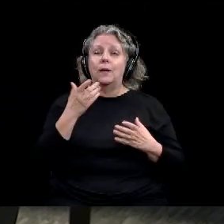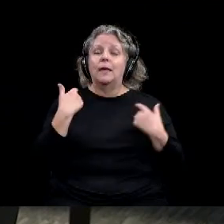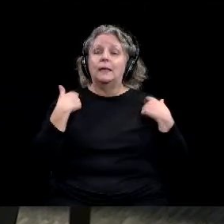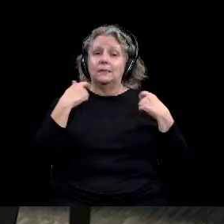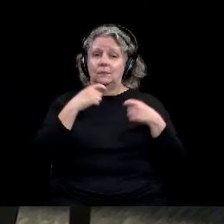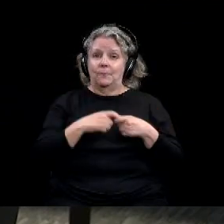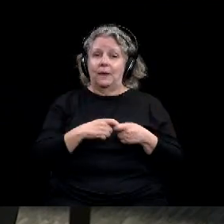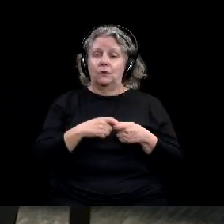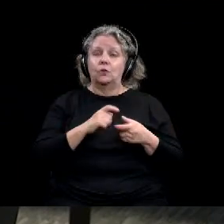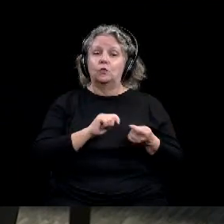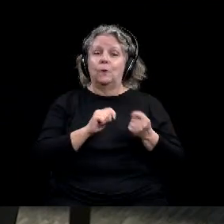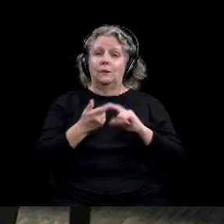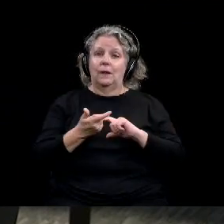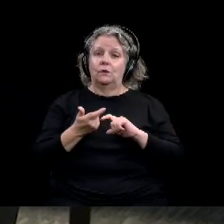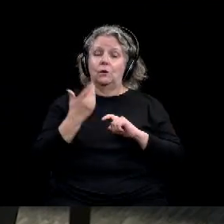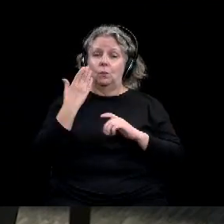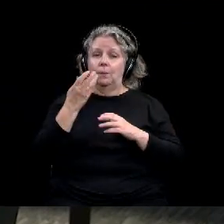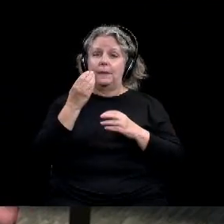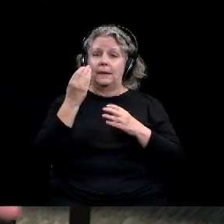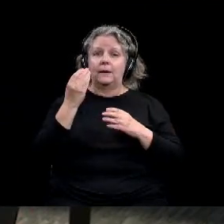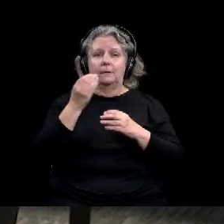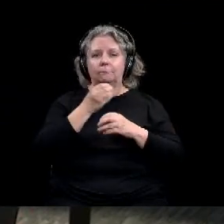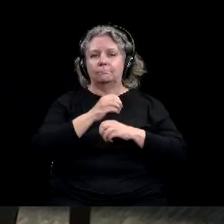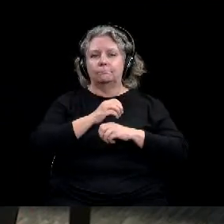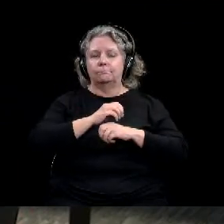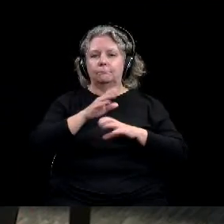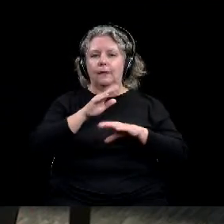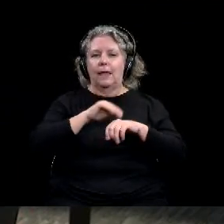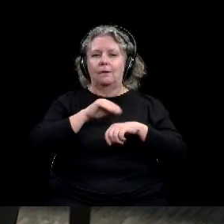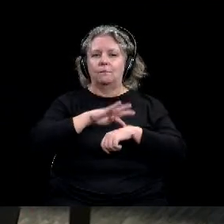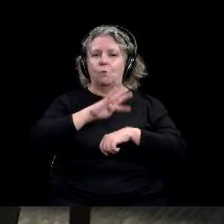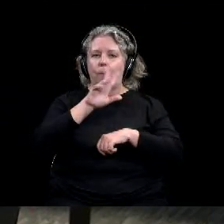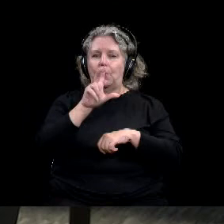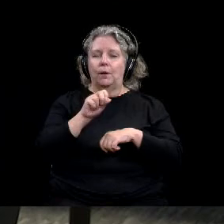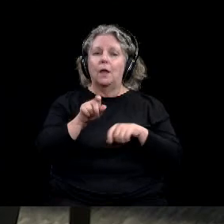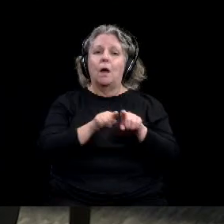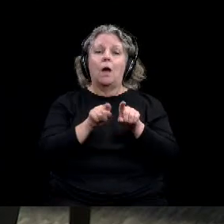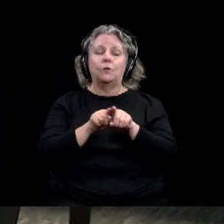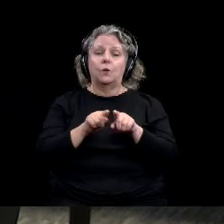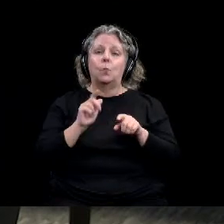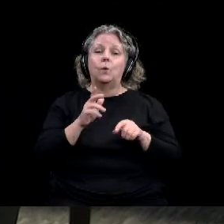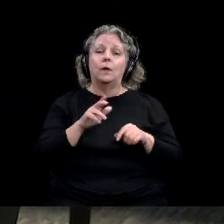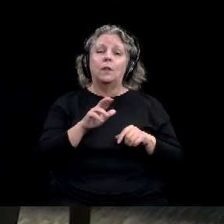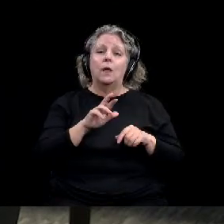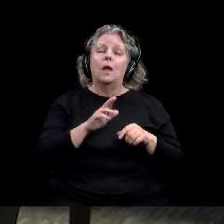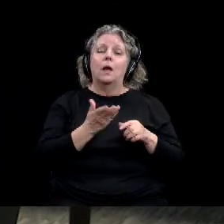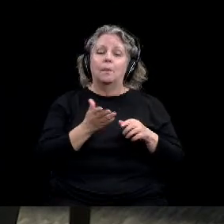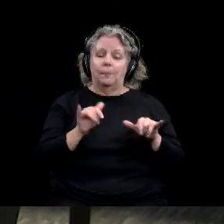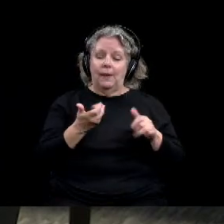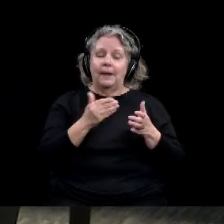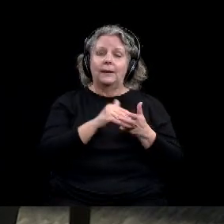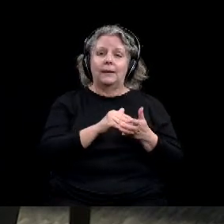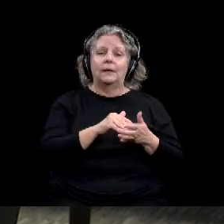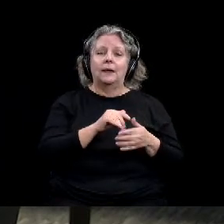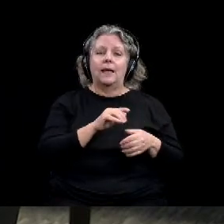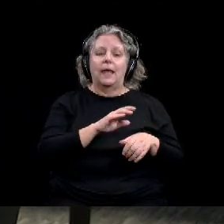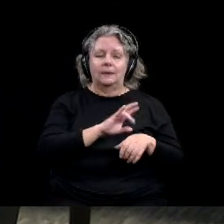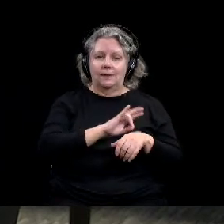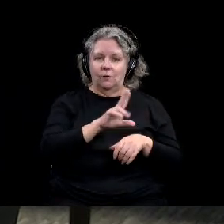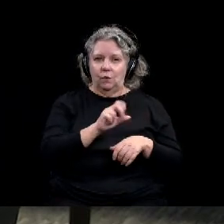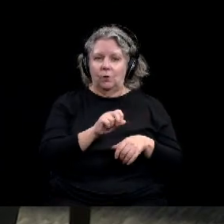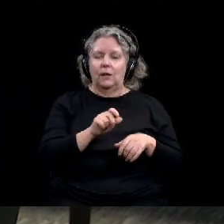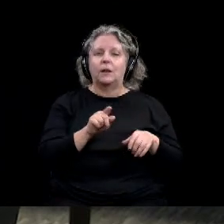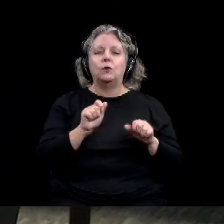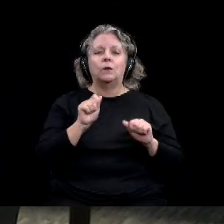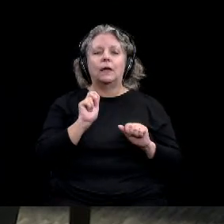total replay of this at 7 o'clock on our channel, but it's always available online that you can look at it at any time, probably sometime after 4 o'clock today.